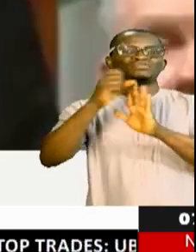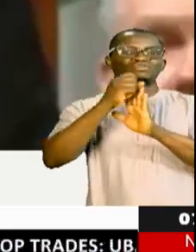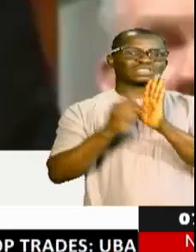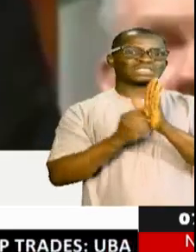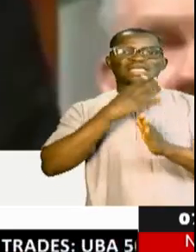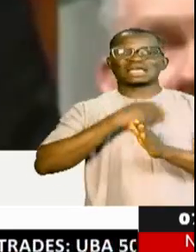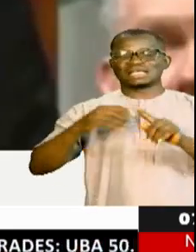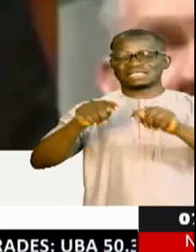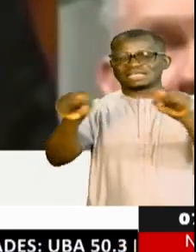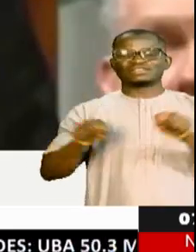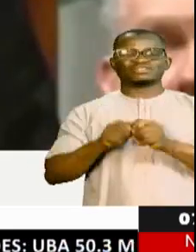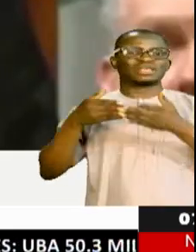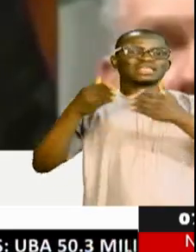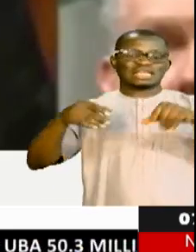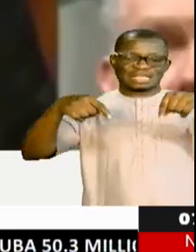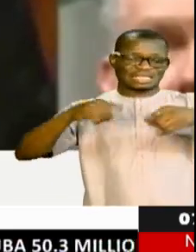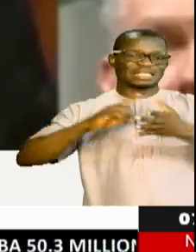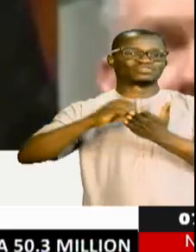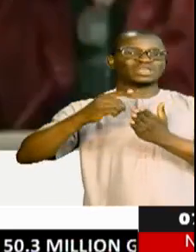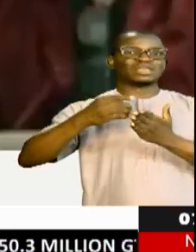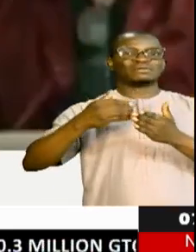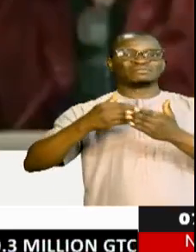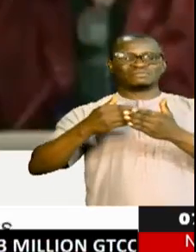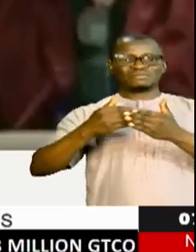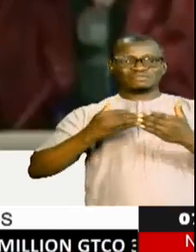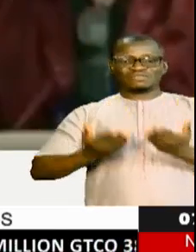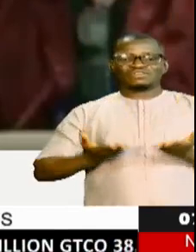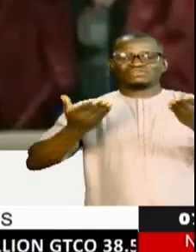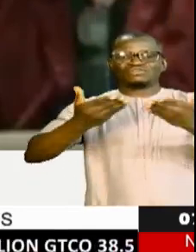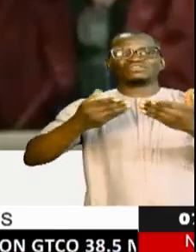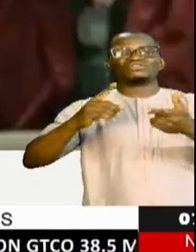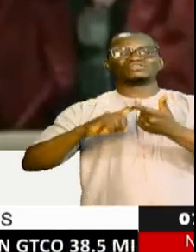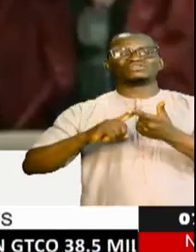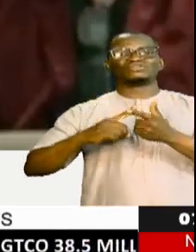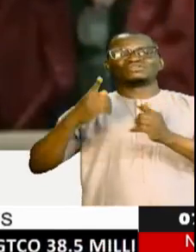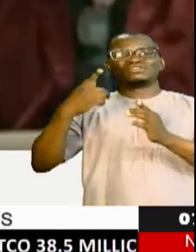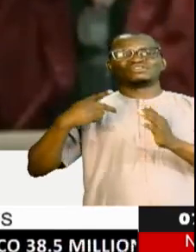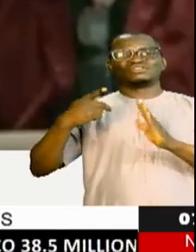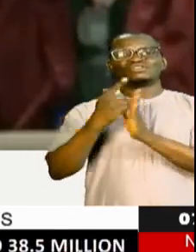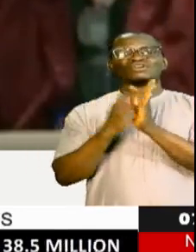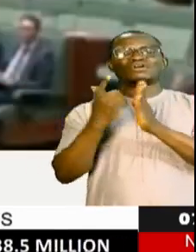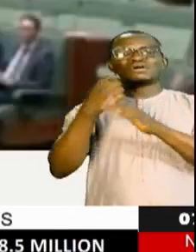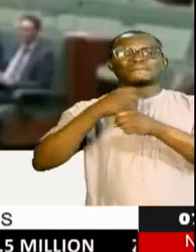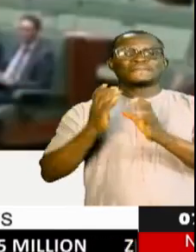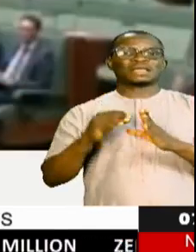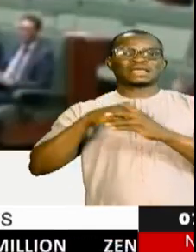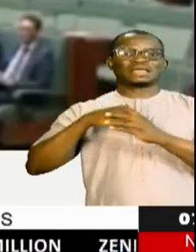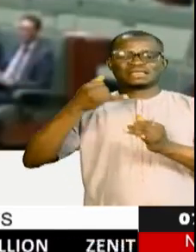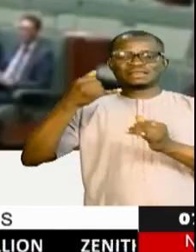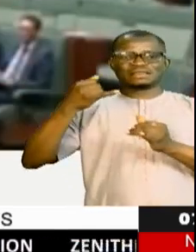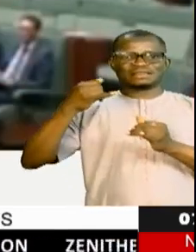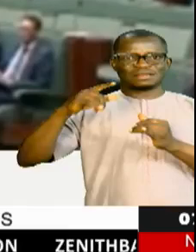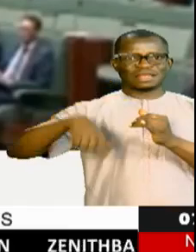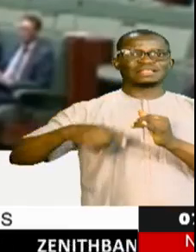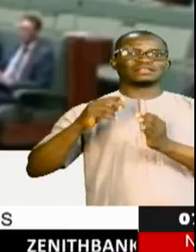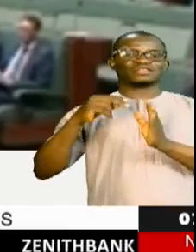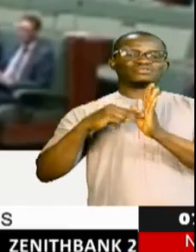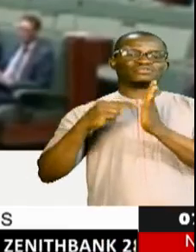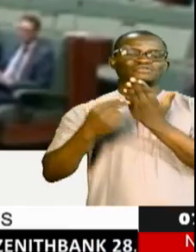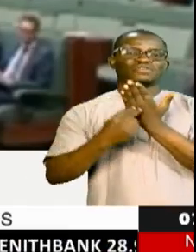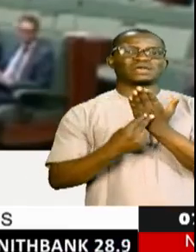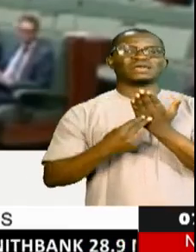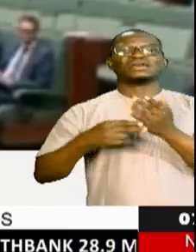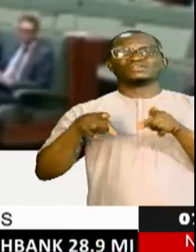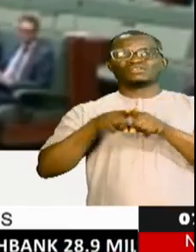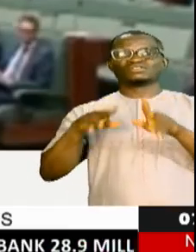leaders this week before being introduced to Parliament in late November. And once passed, the tech platforms will be